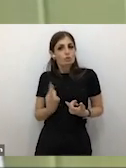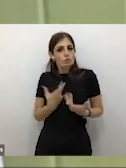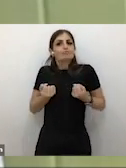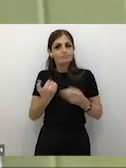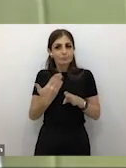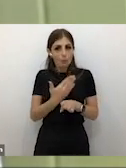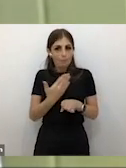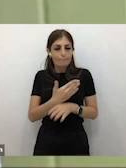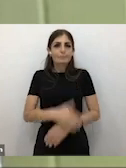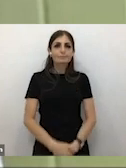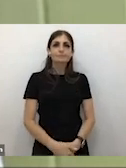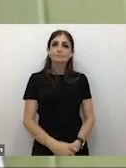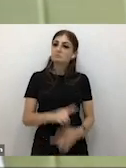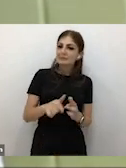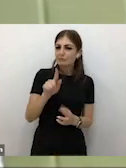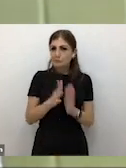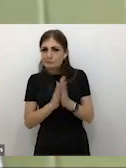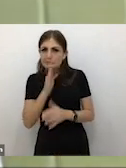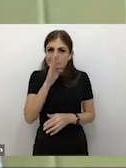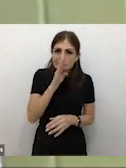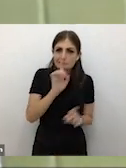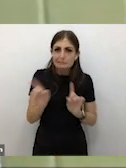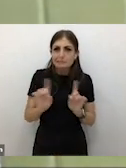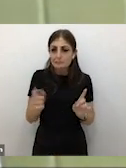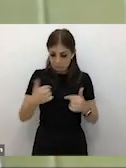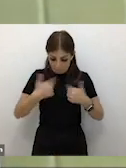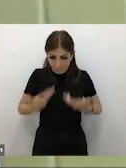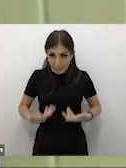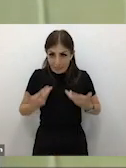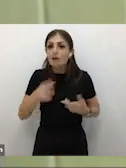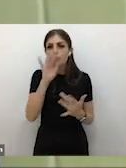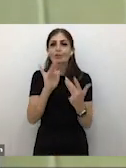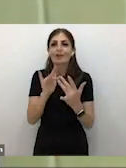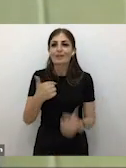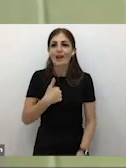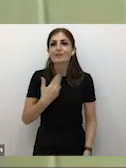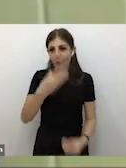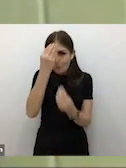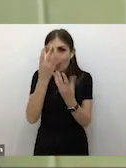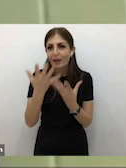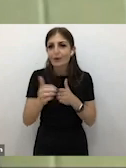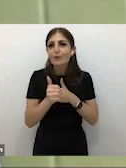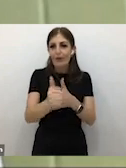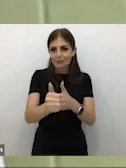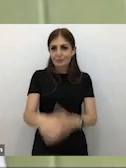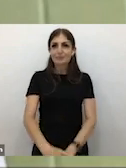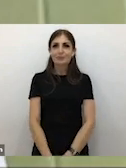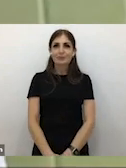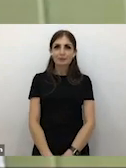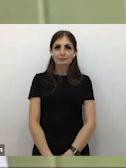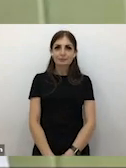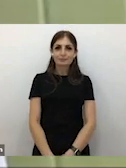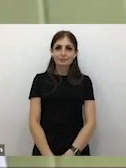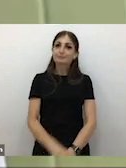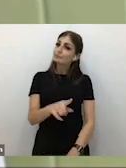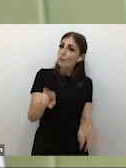If you're not sure if you meet the definition of artist or creative worker, you can contact us and we can give you some guidance.